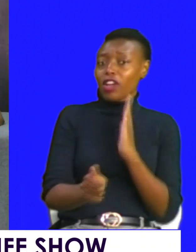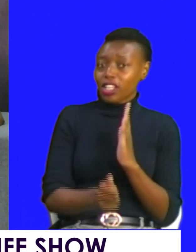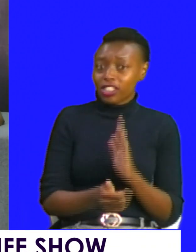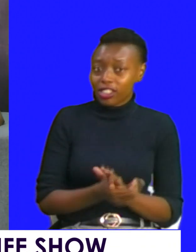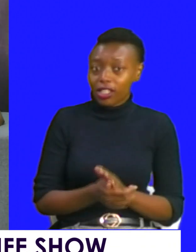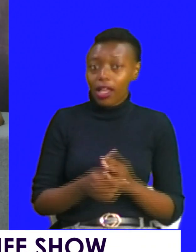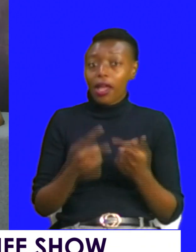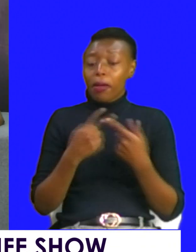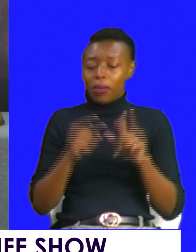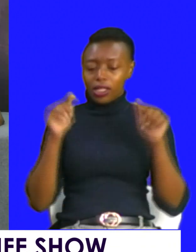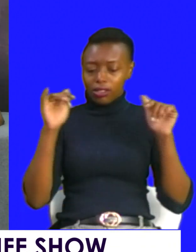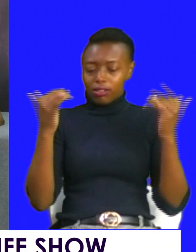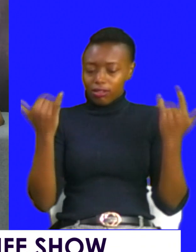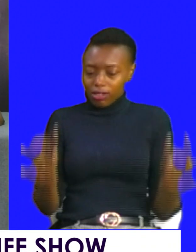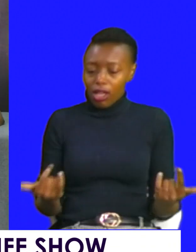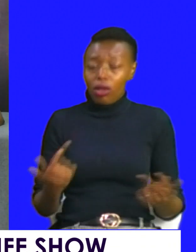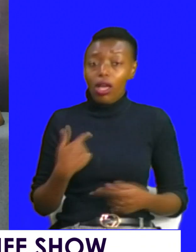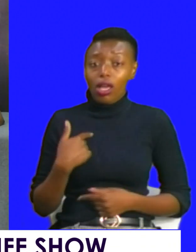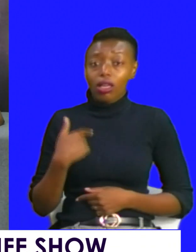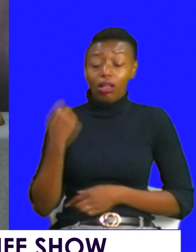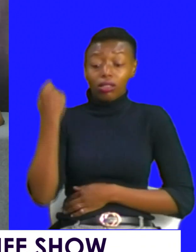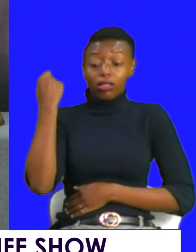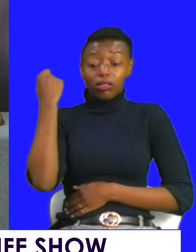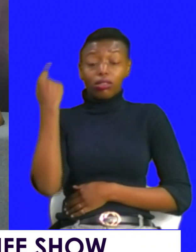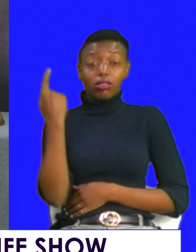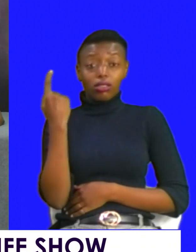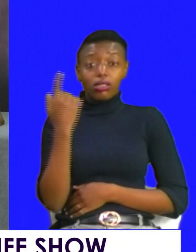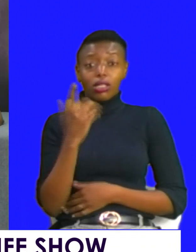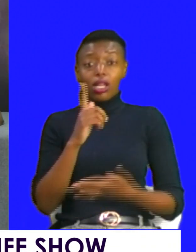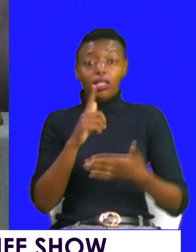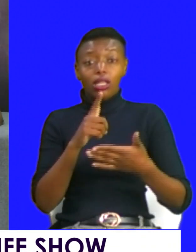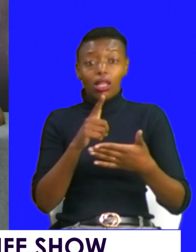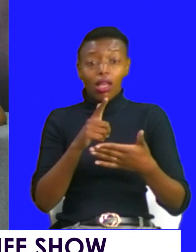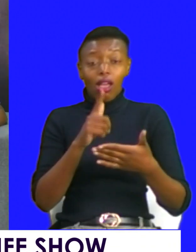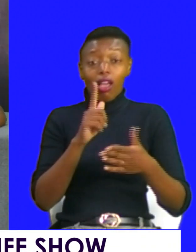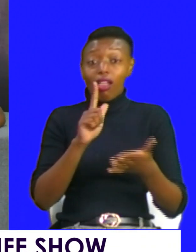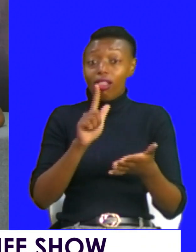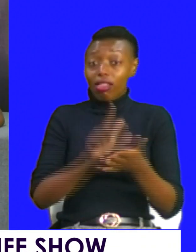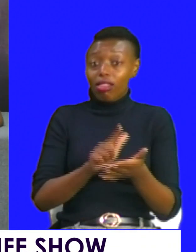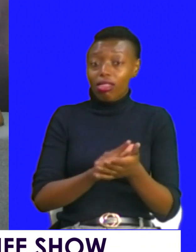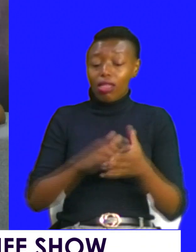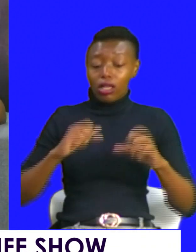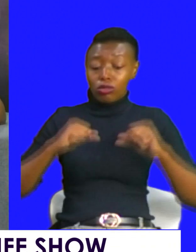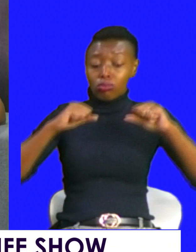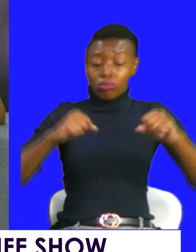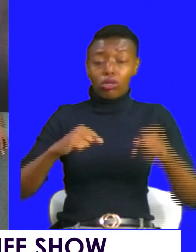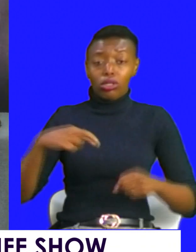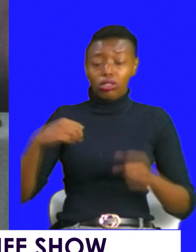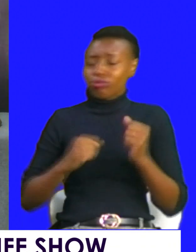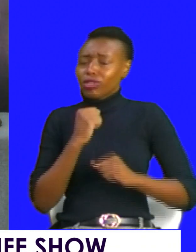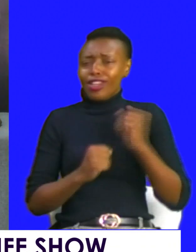what you're saying. He told me, Yeah. bosses don't run in the Yeah. streets. Is it true that bosses don't run? You